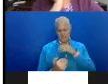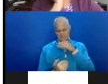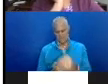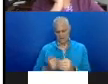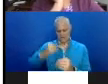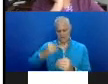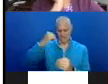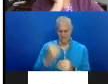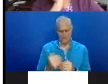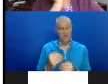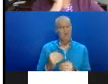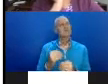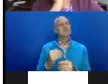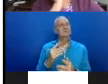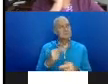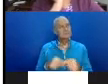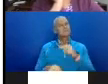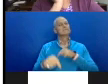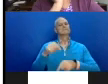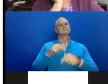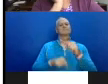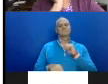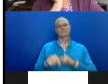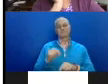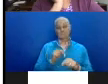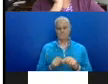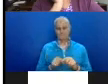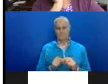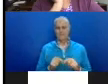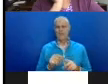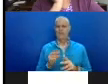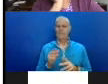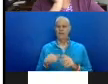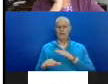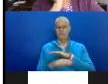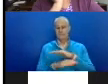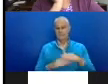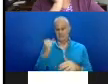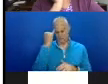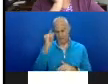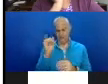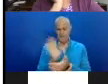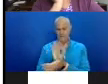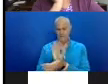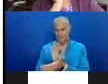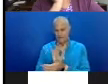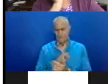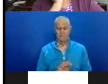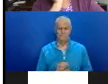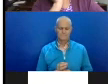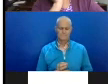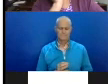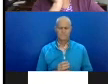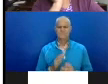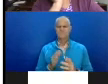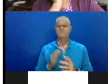before I go further down that trail in terms of talking about the template of the film, I do want to just identify the context of my work more. So I've been